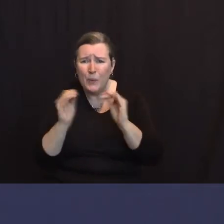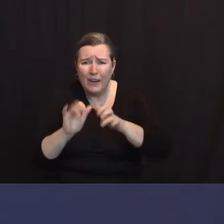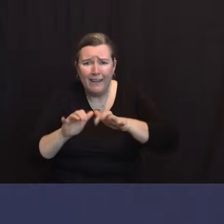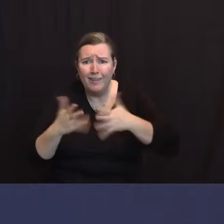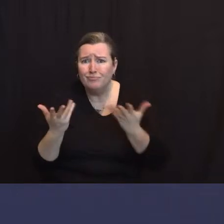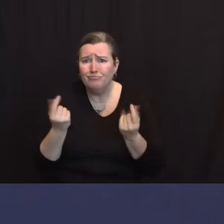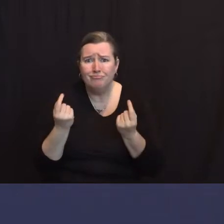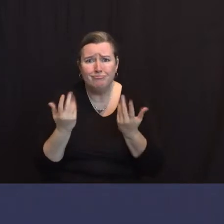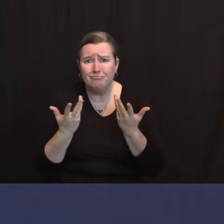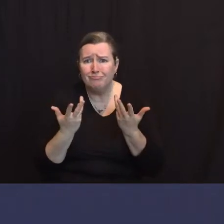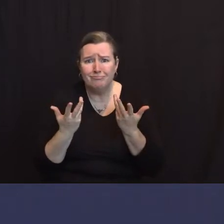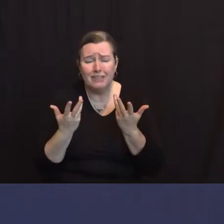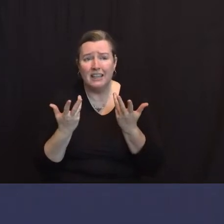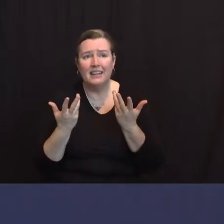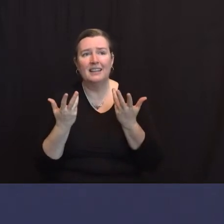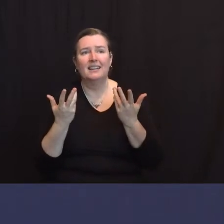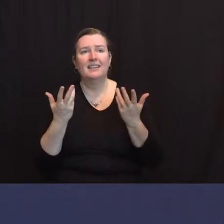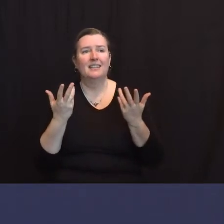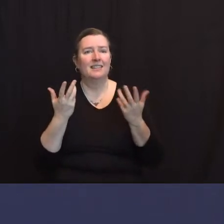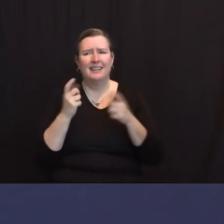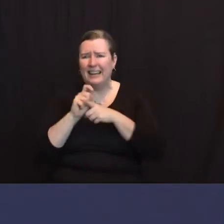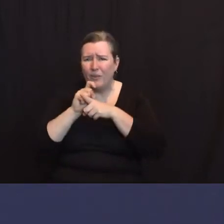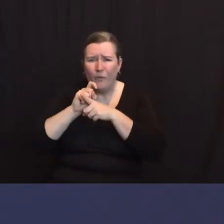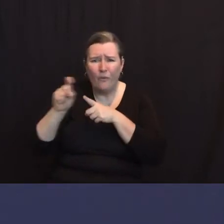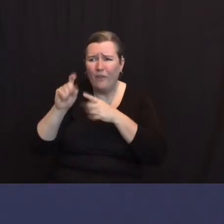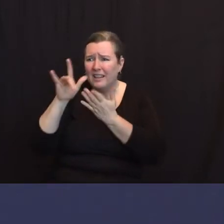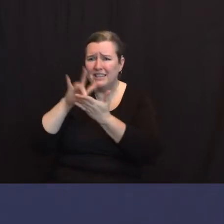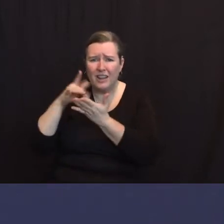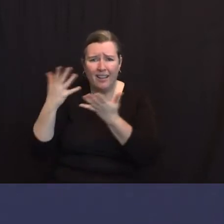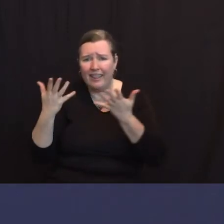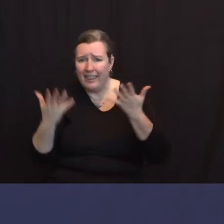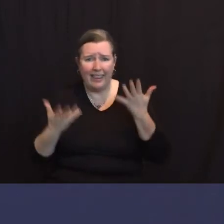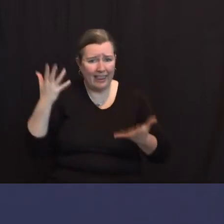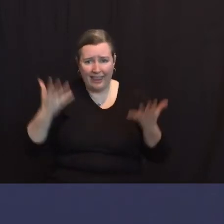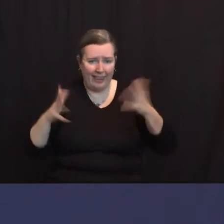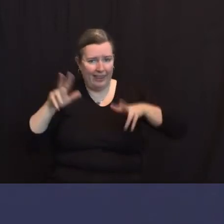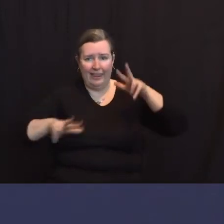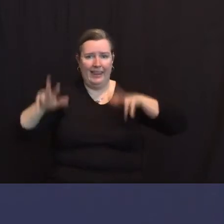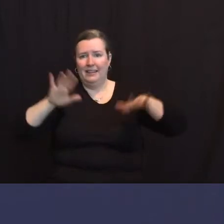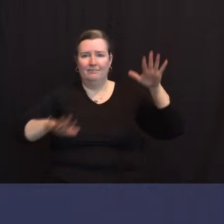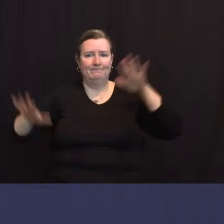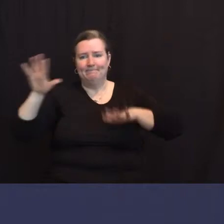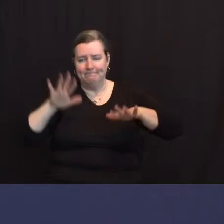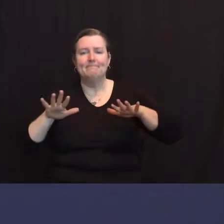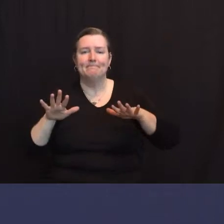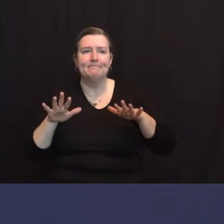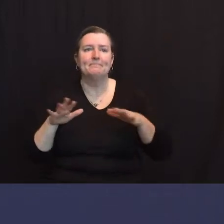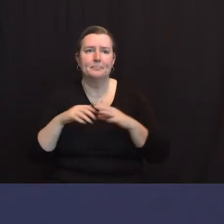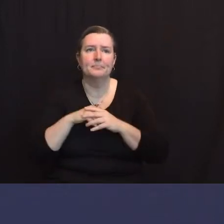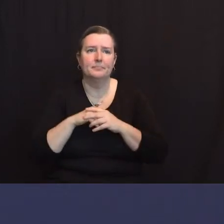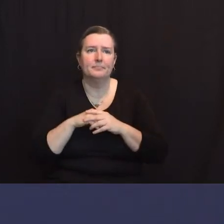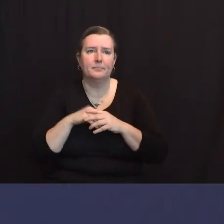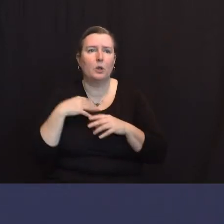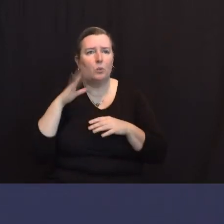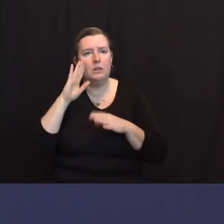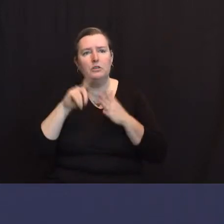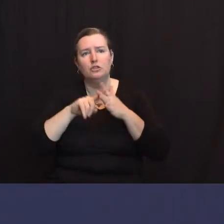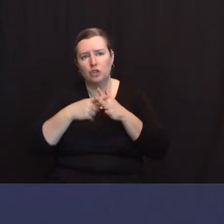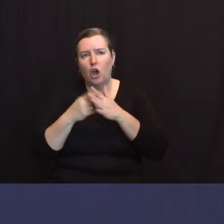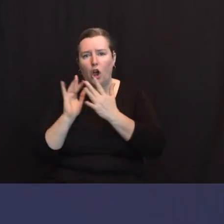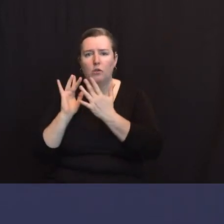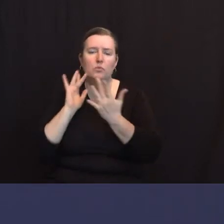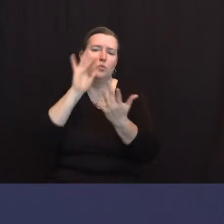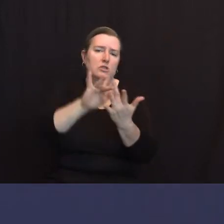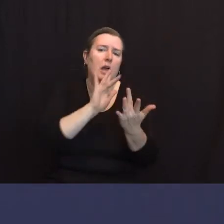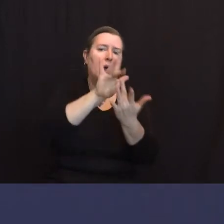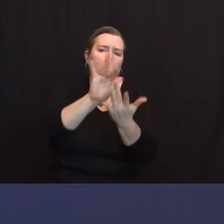navigate the call center. So we mentioned on Monday we're going to start sort of trying to get to them, and Judy can give you more color.